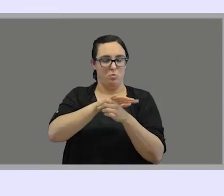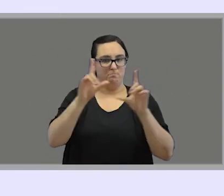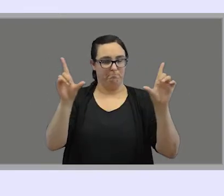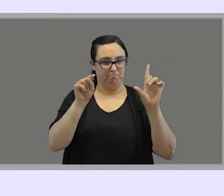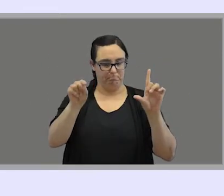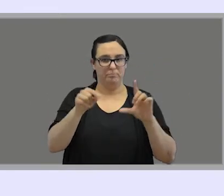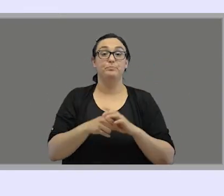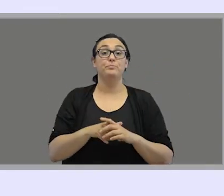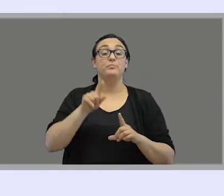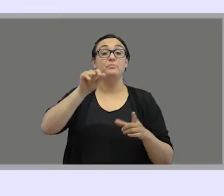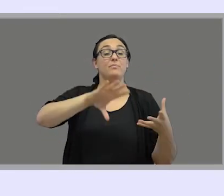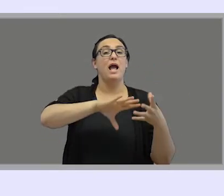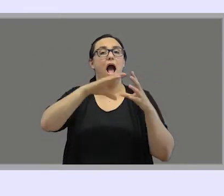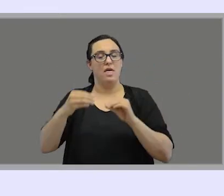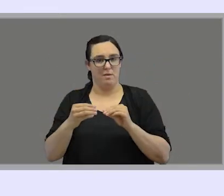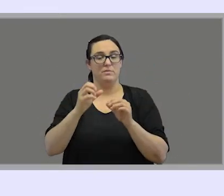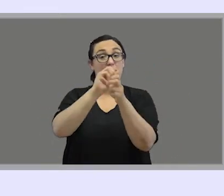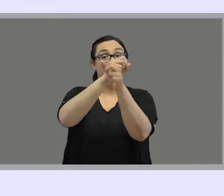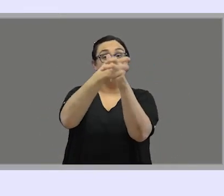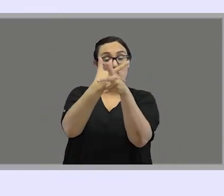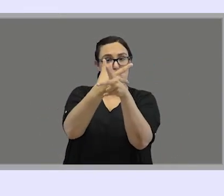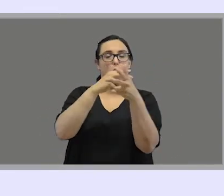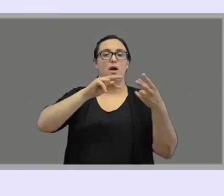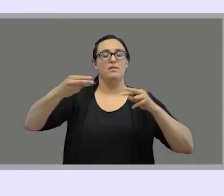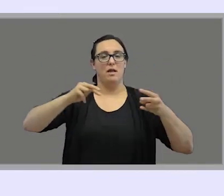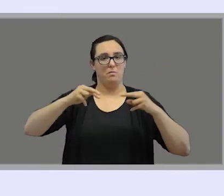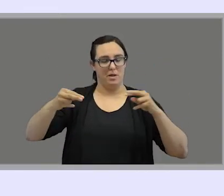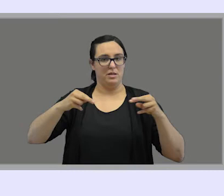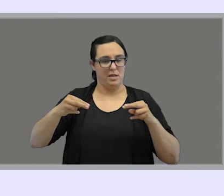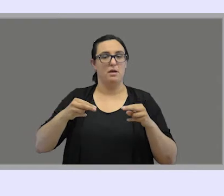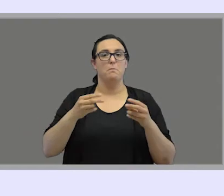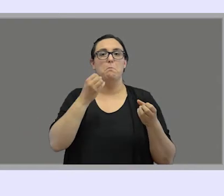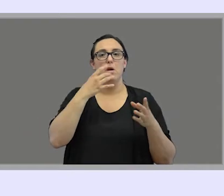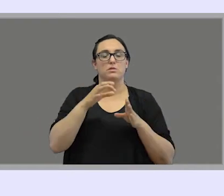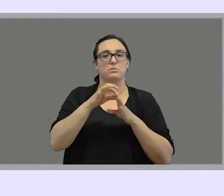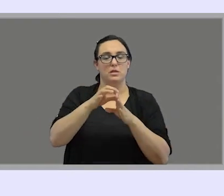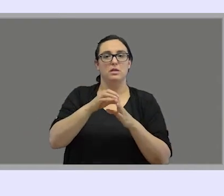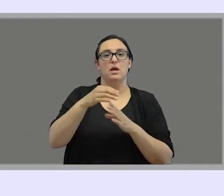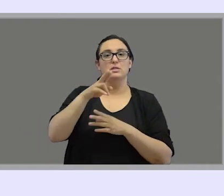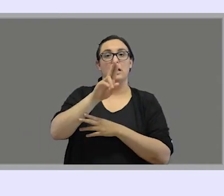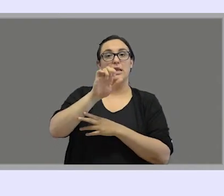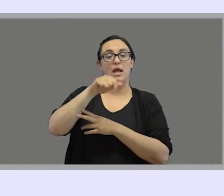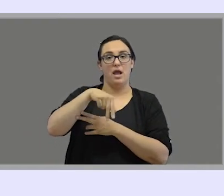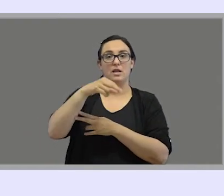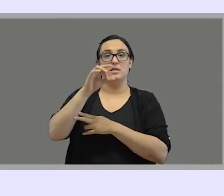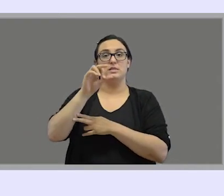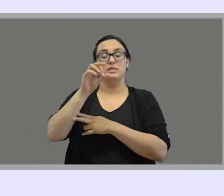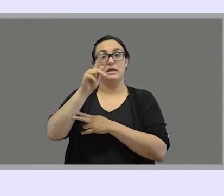adapted from the video interpreting best practices developed by Ryan and Skinner in 2015.